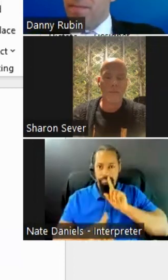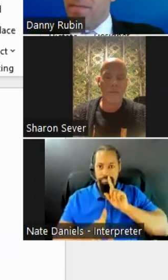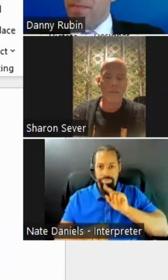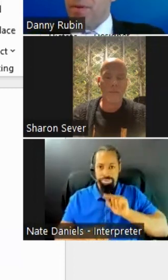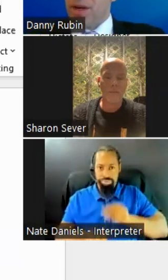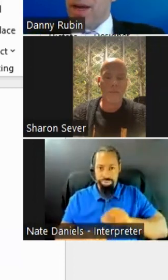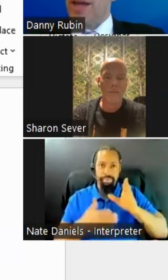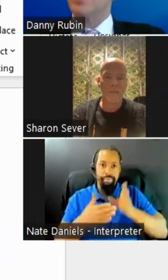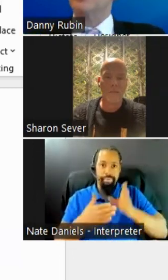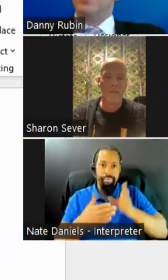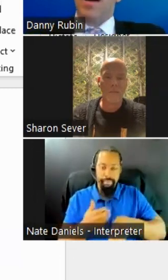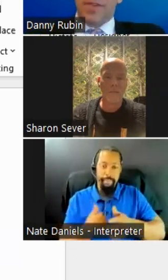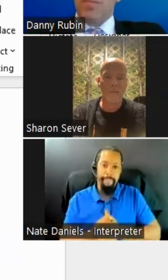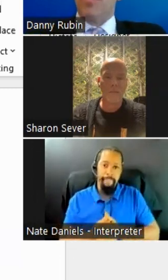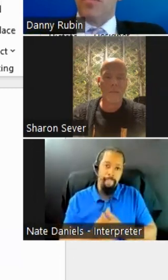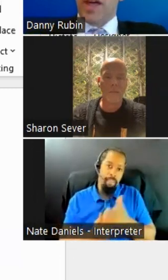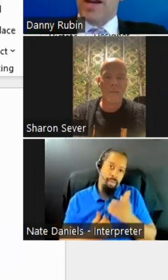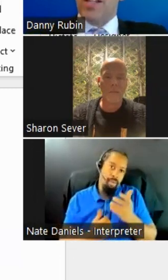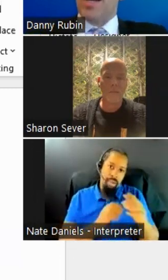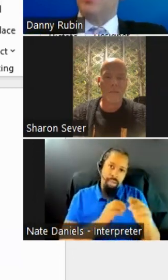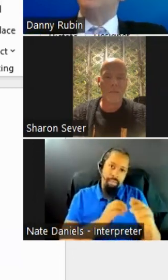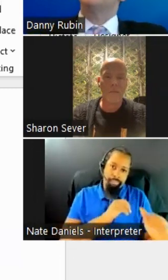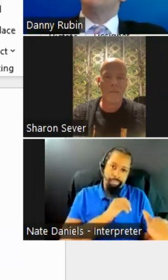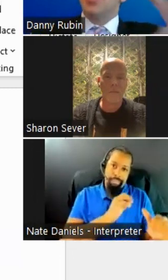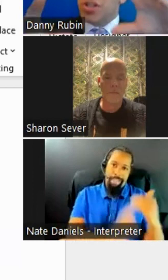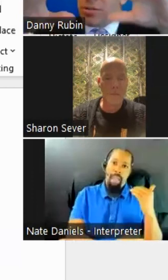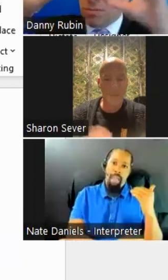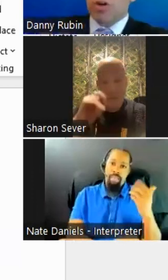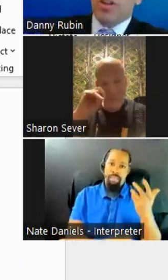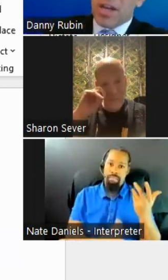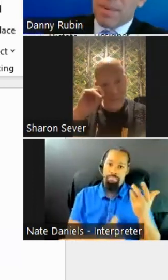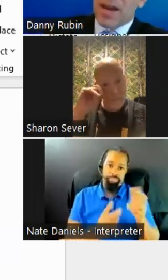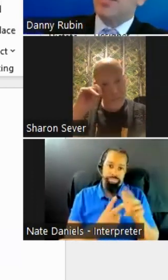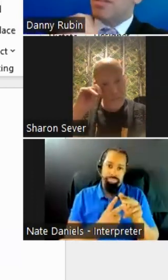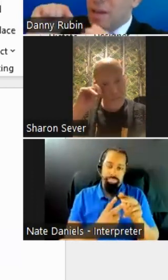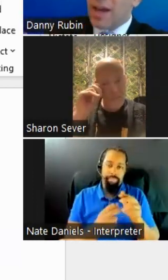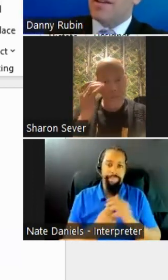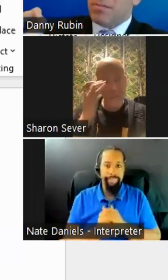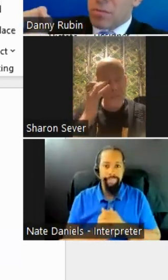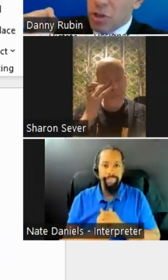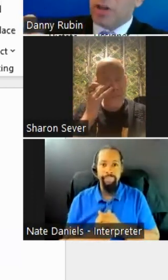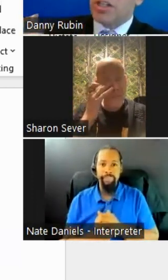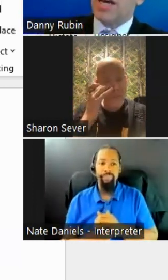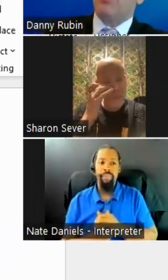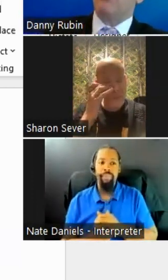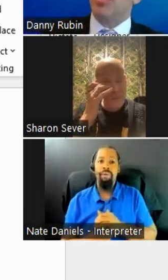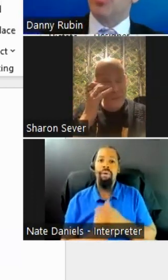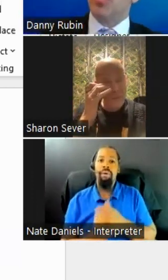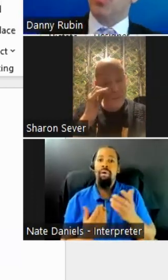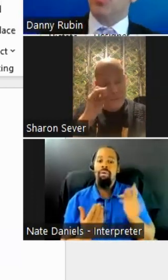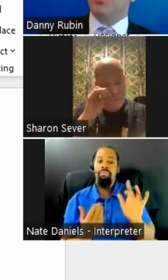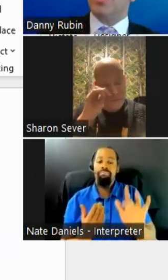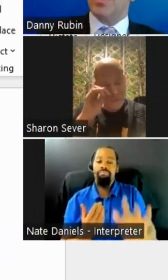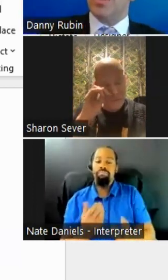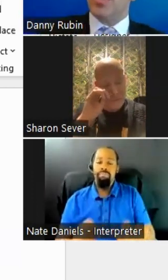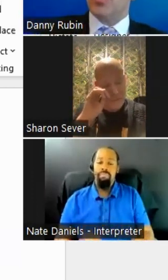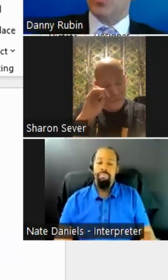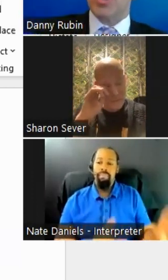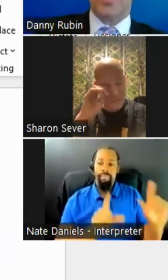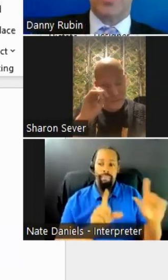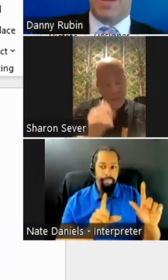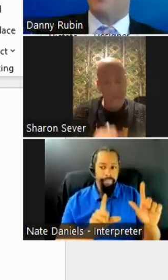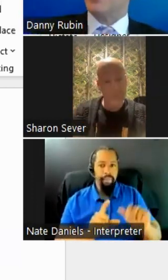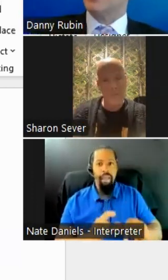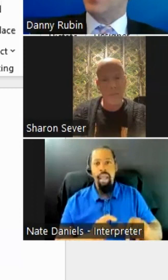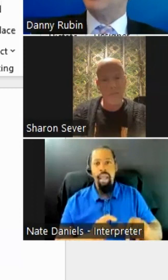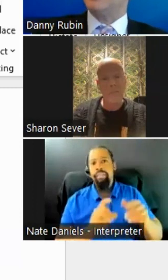message. Okay. And I'll have an email for that in a second, but just go to that page and start to tell your